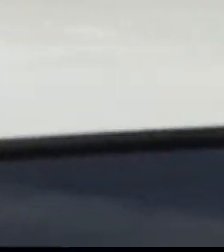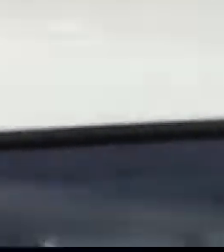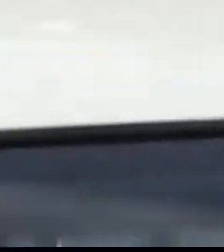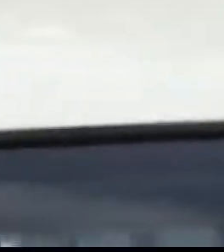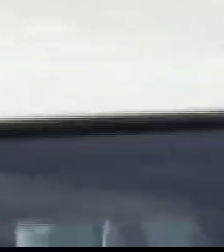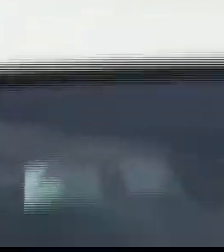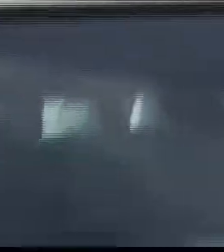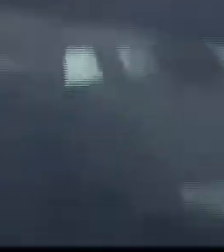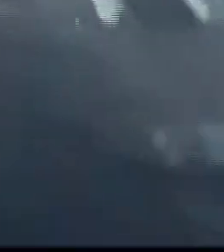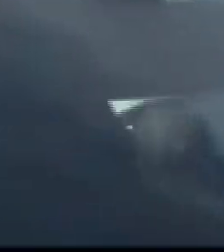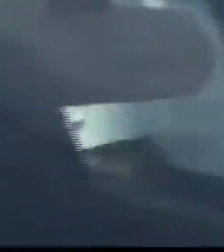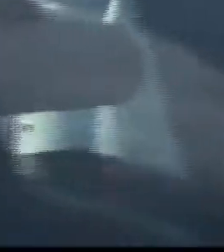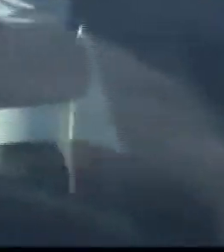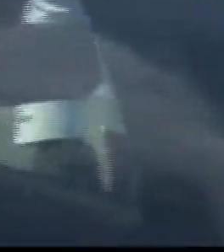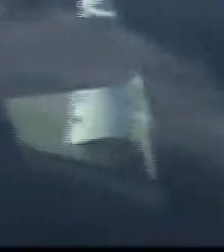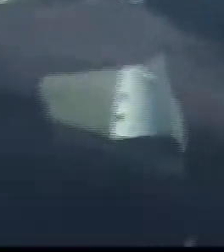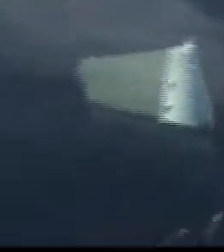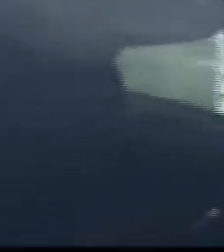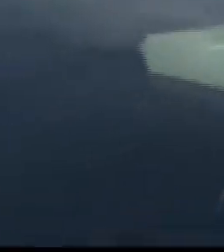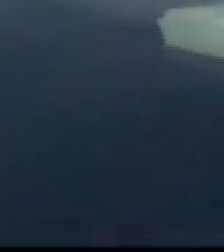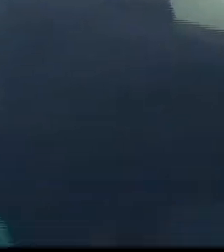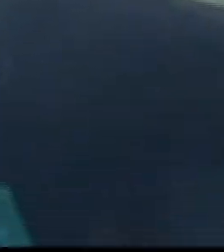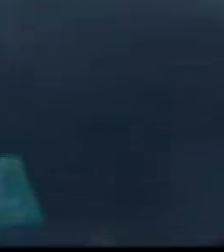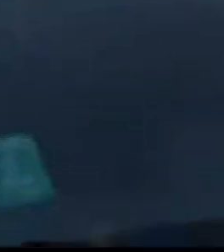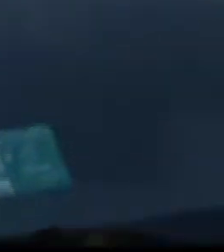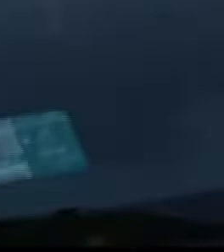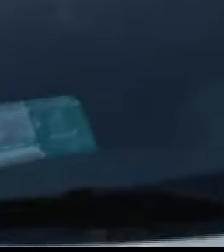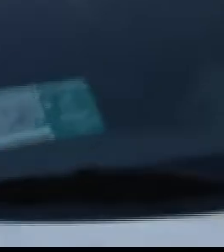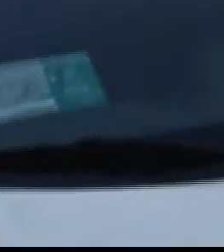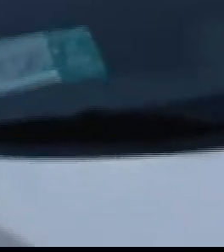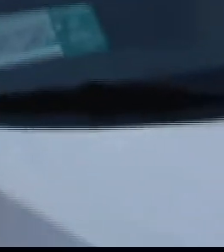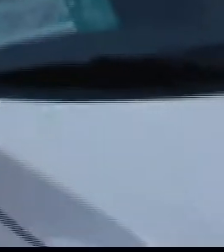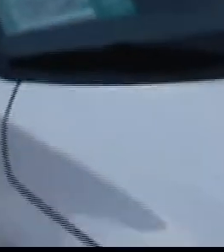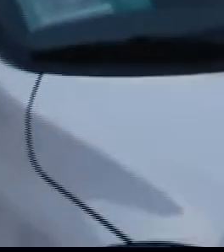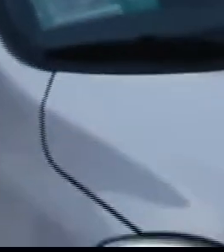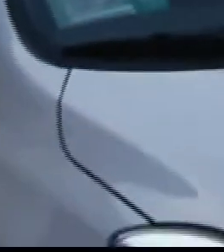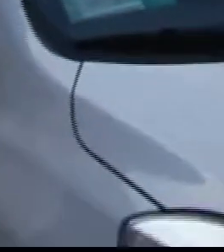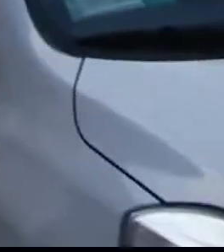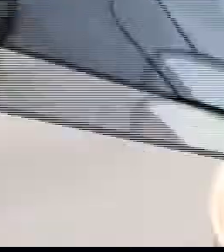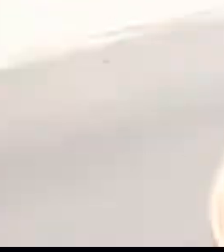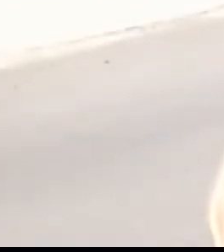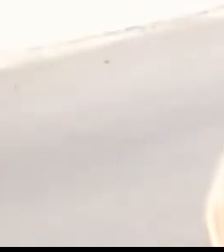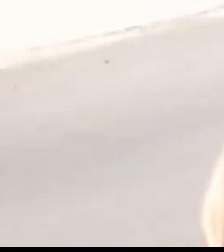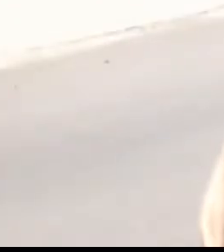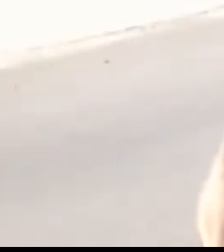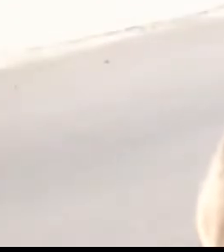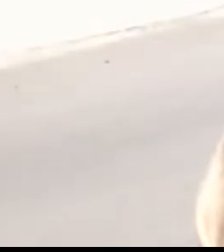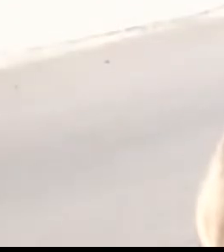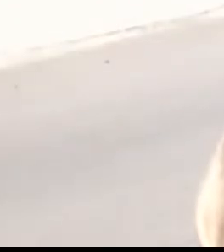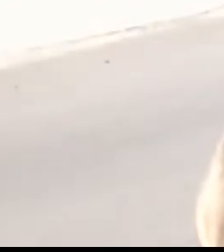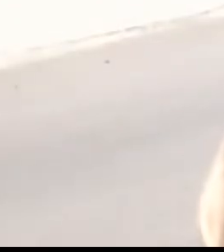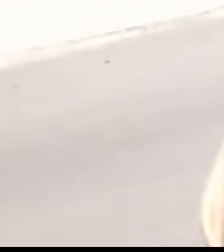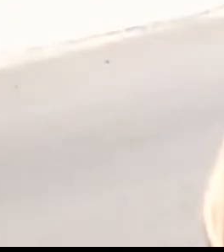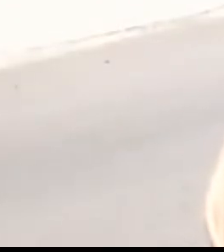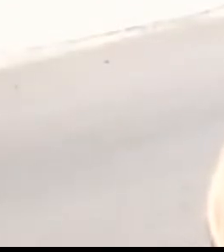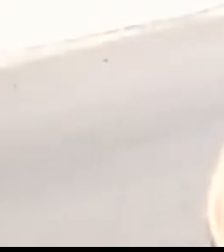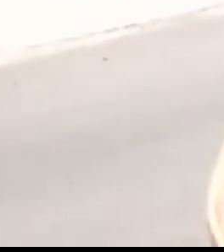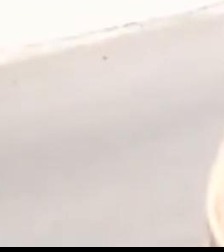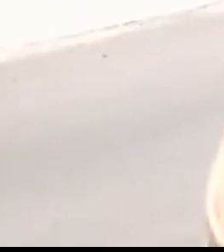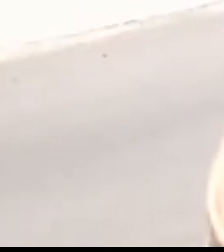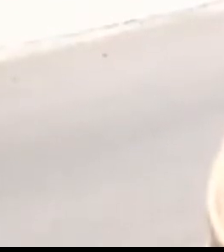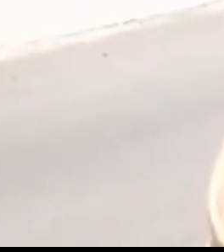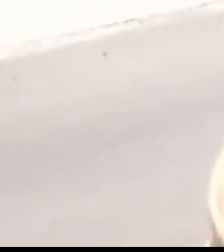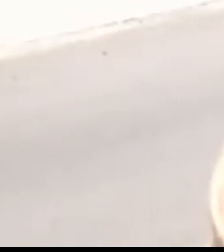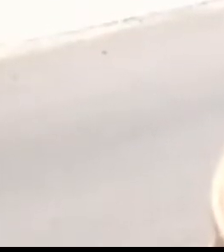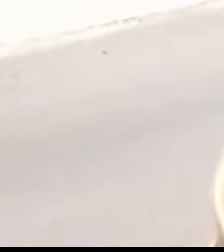Taking a break, find out why jurors in a trial have been sent home for the weekend. Coming up in the Bahamas tonight, Operation